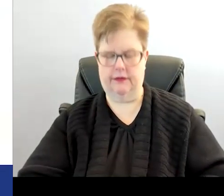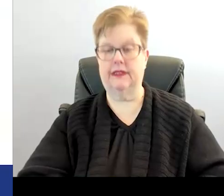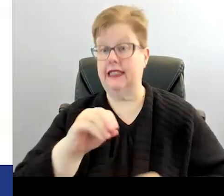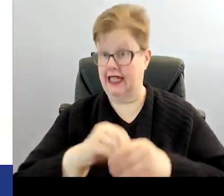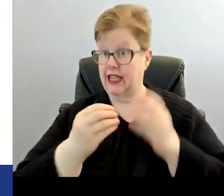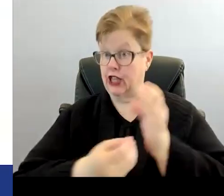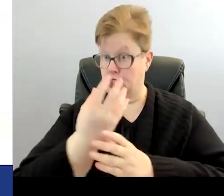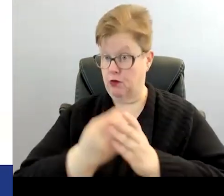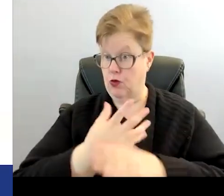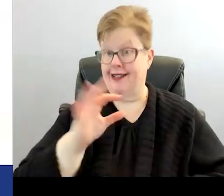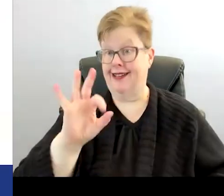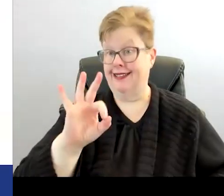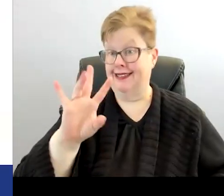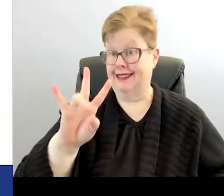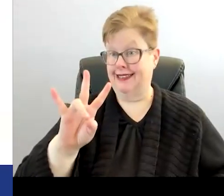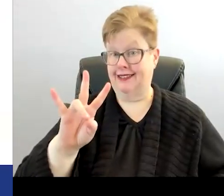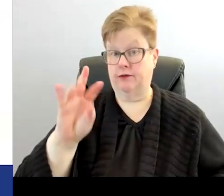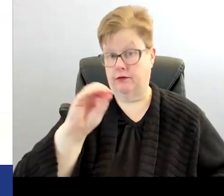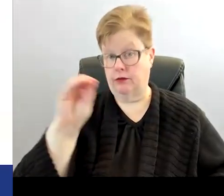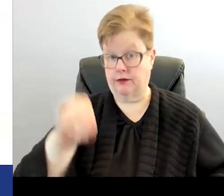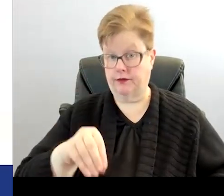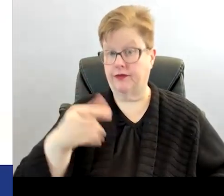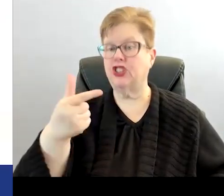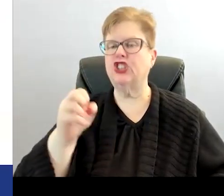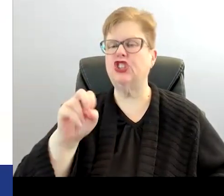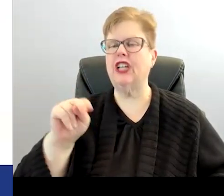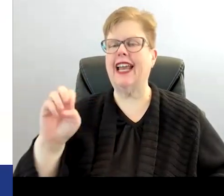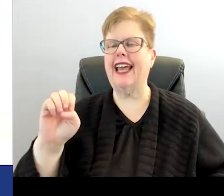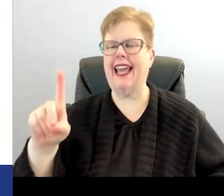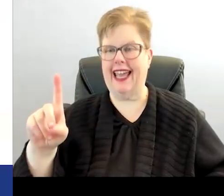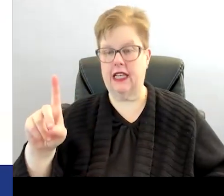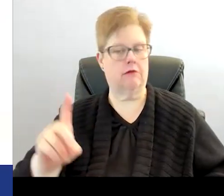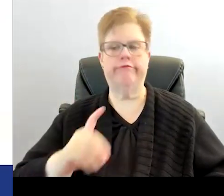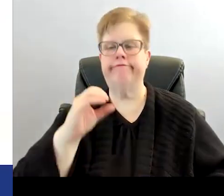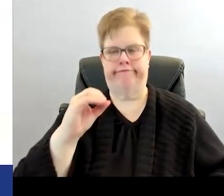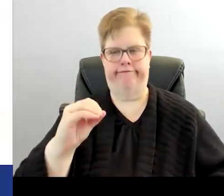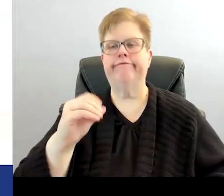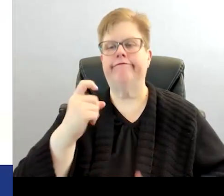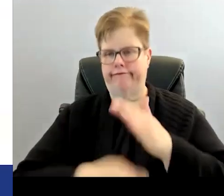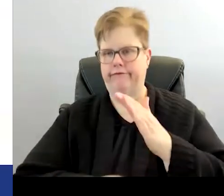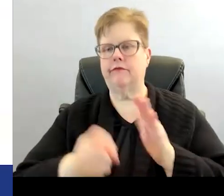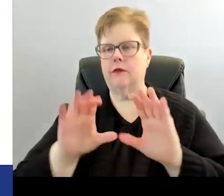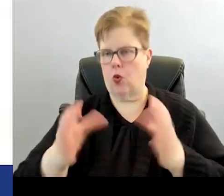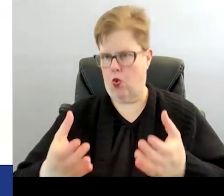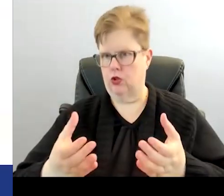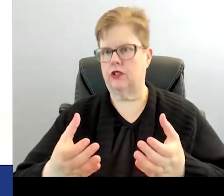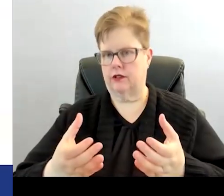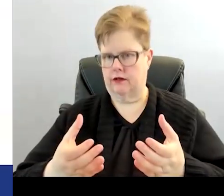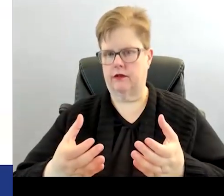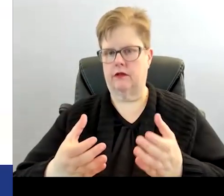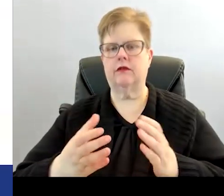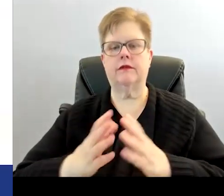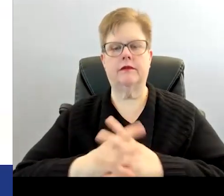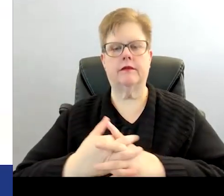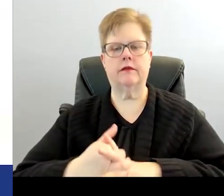97% of Gen Ed sections that ran were zero textbook cost. That means it